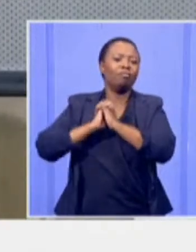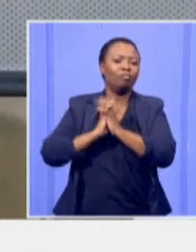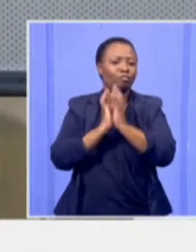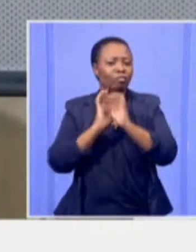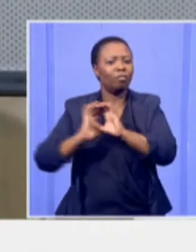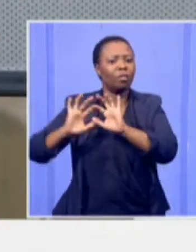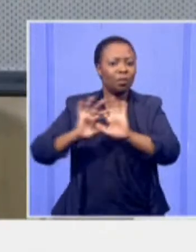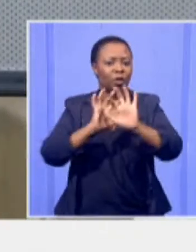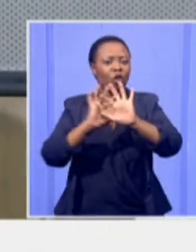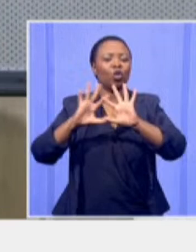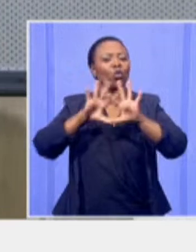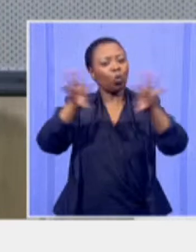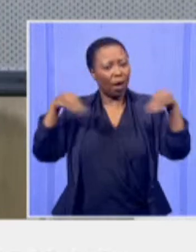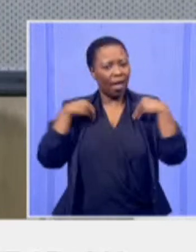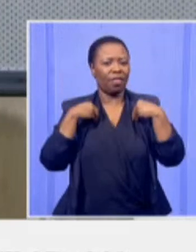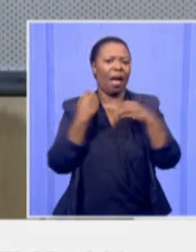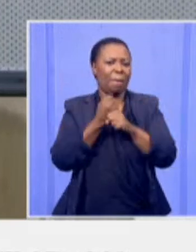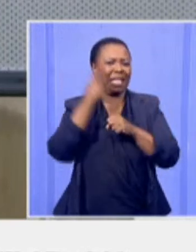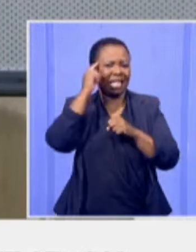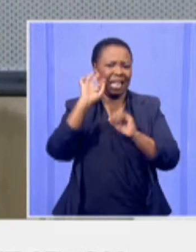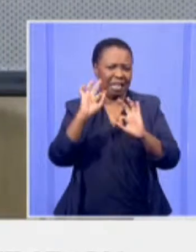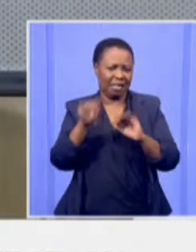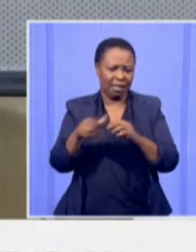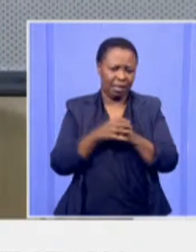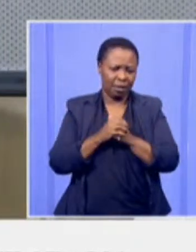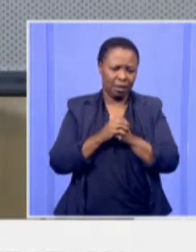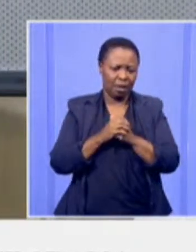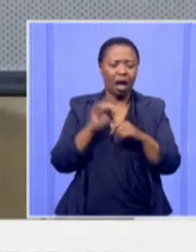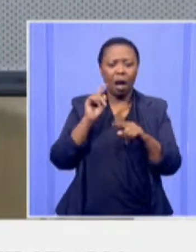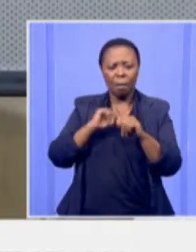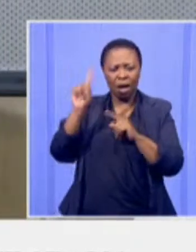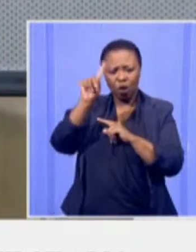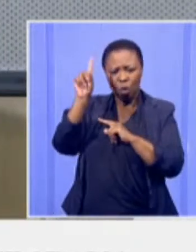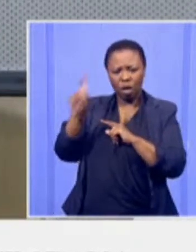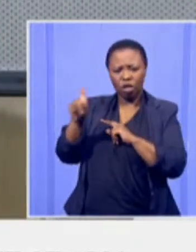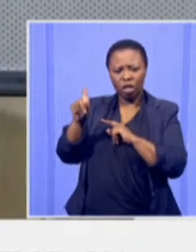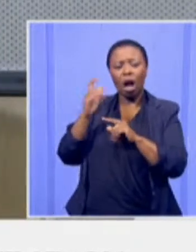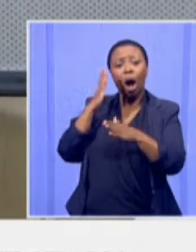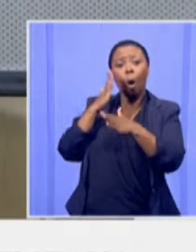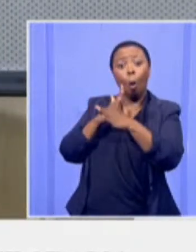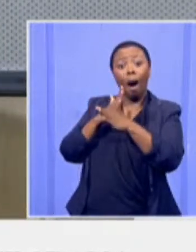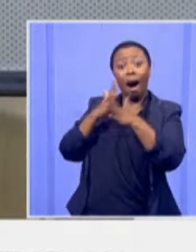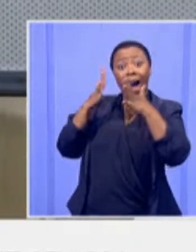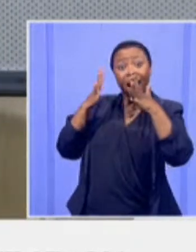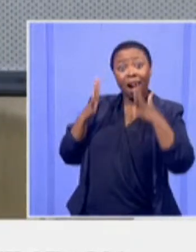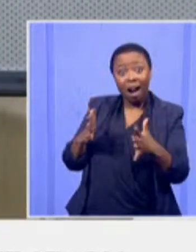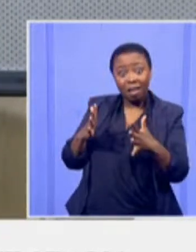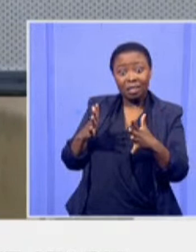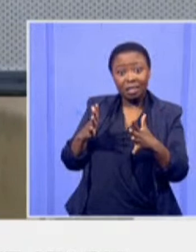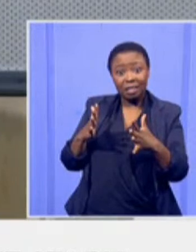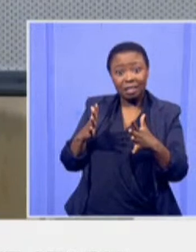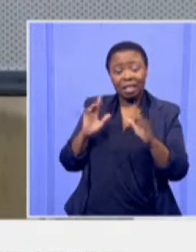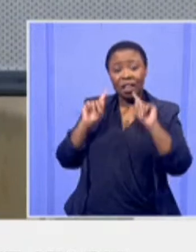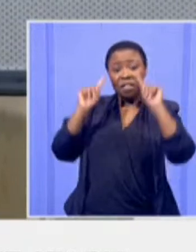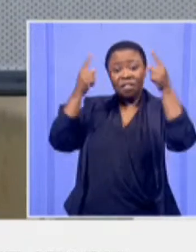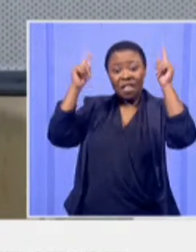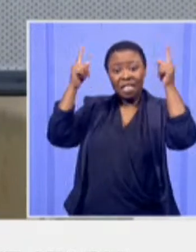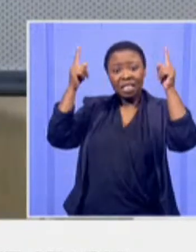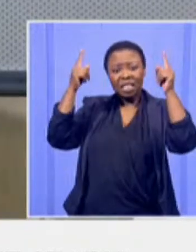sense. Now, the question is, why were the workers of Wits University out in the sun yesterday instead